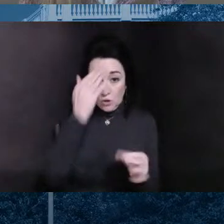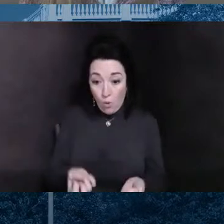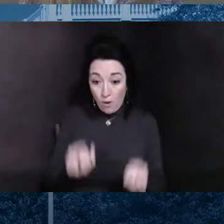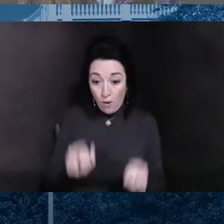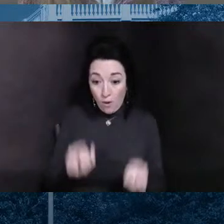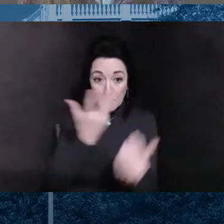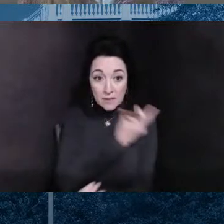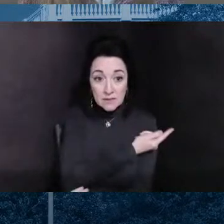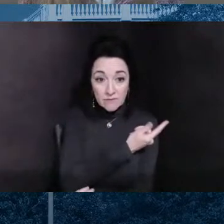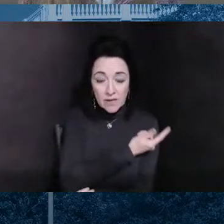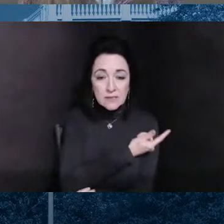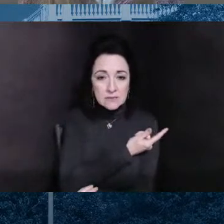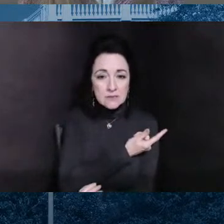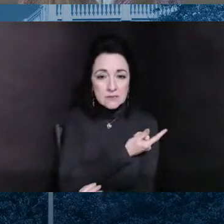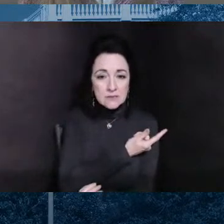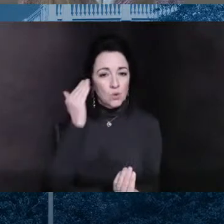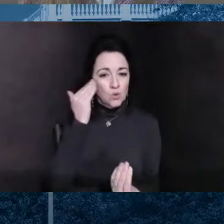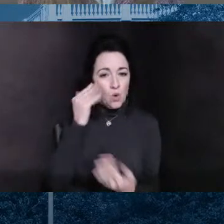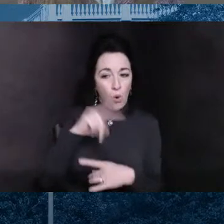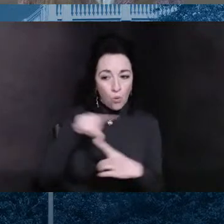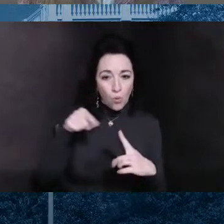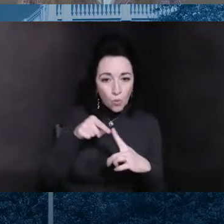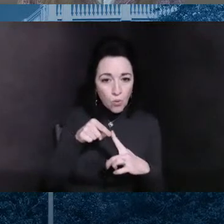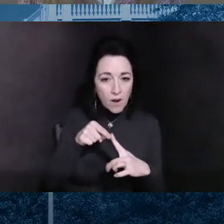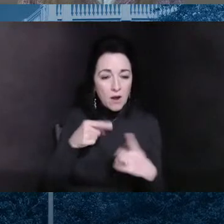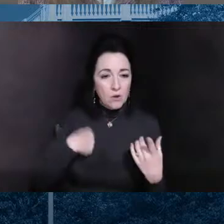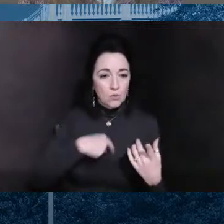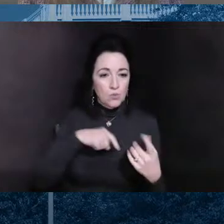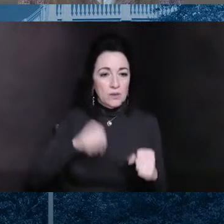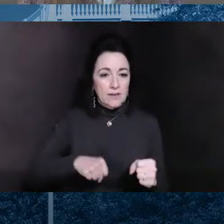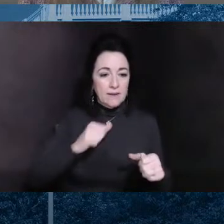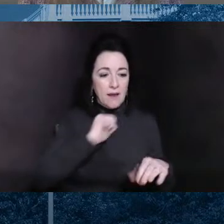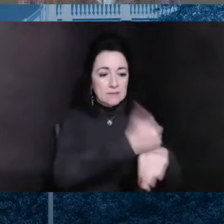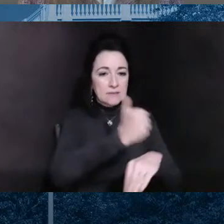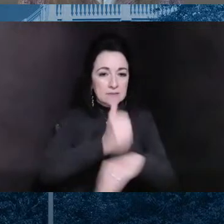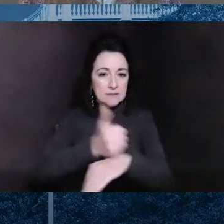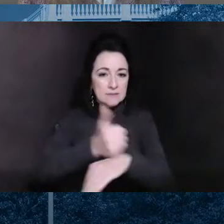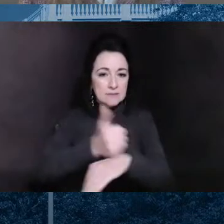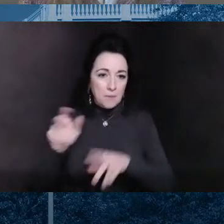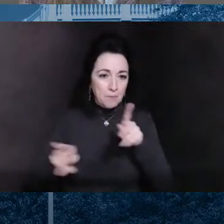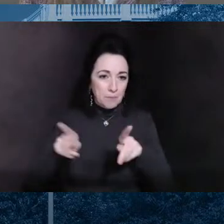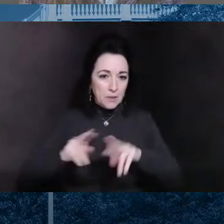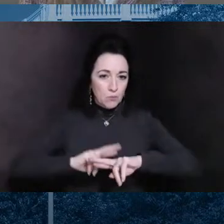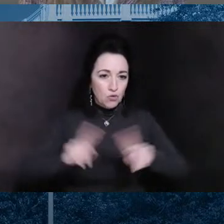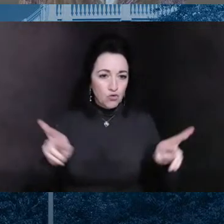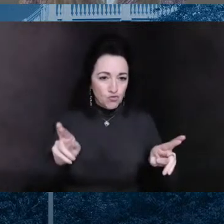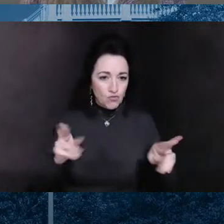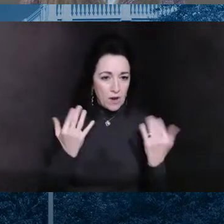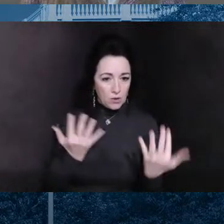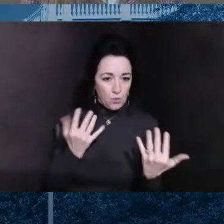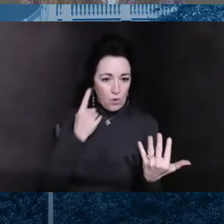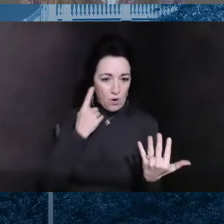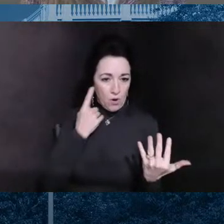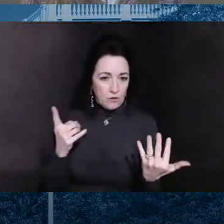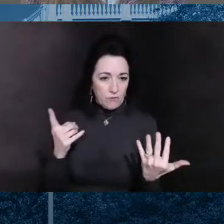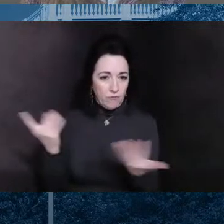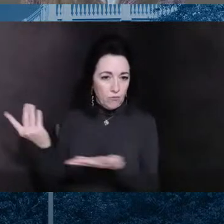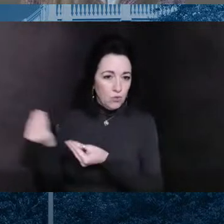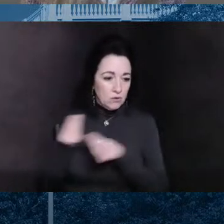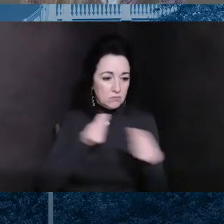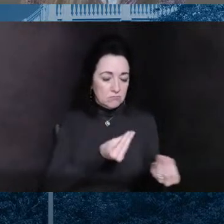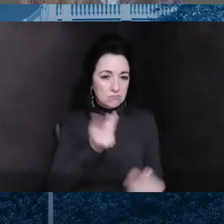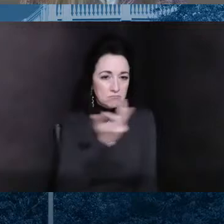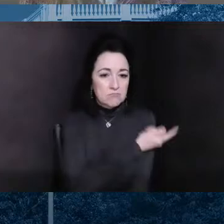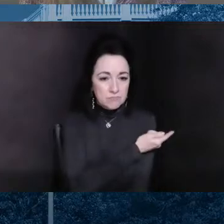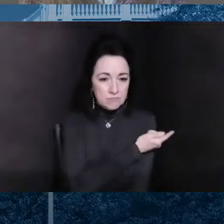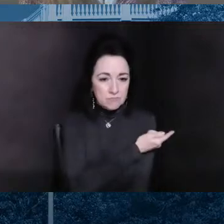to our various partners for the following week. So those are the numbers at a very high level. Testing numbers continue to be